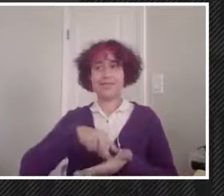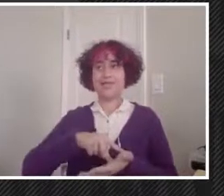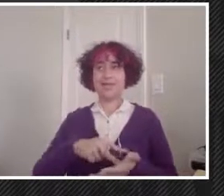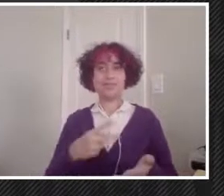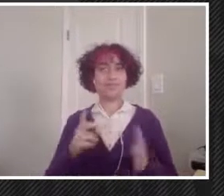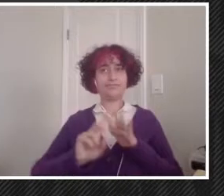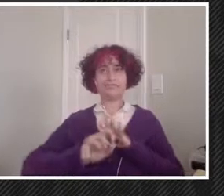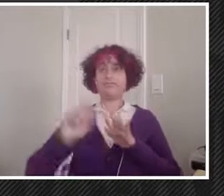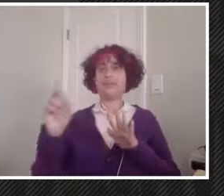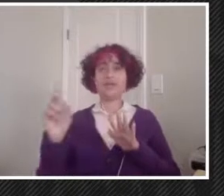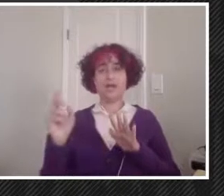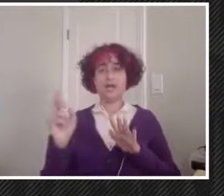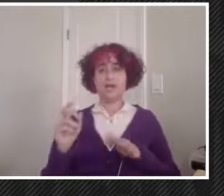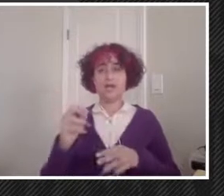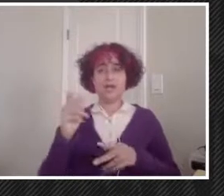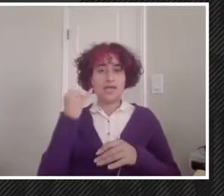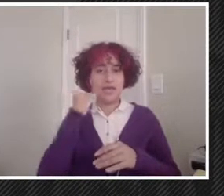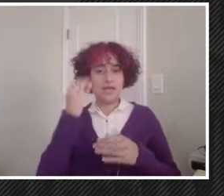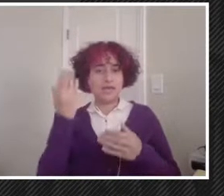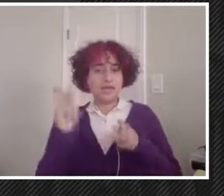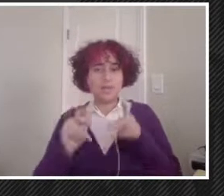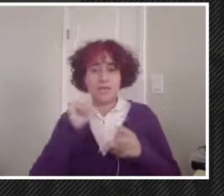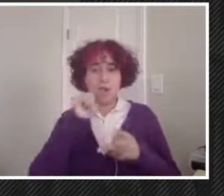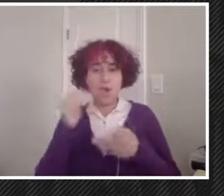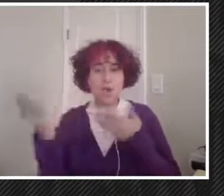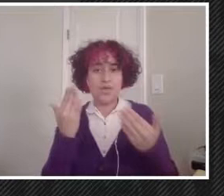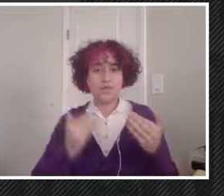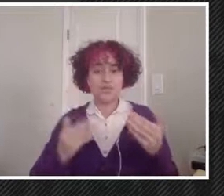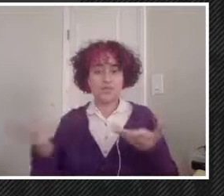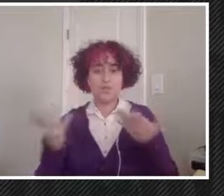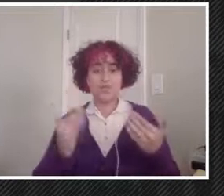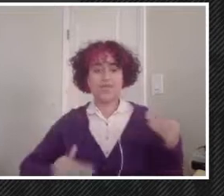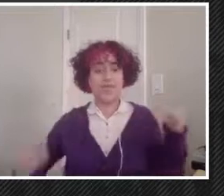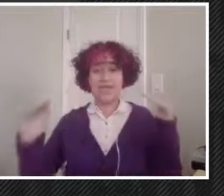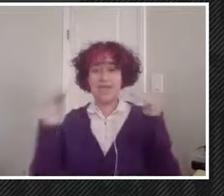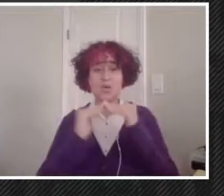to bring that equity and inclusion to those tables, be willing to get up from the table.